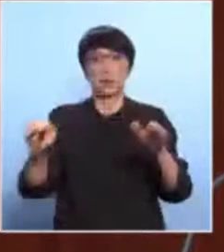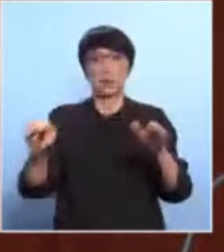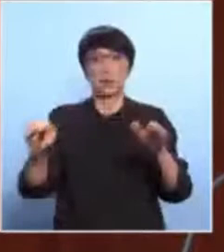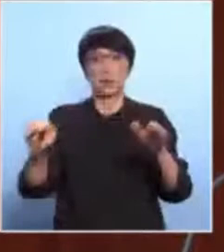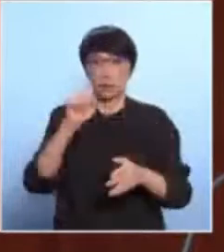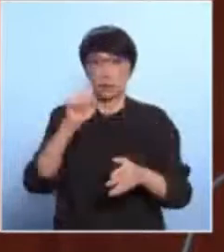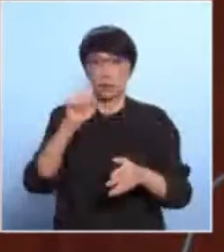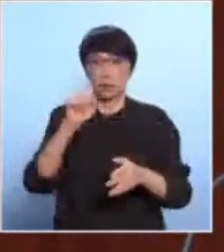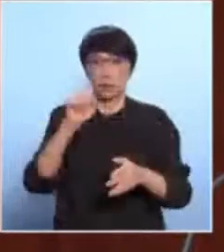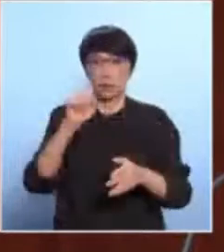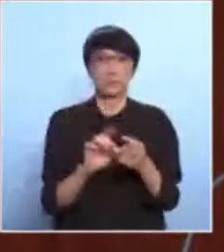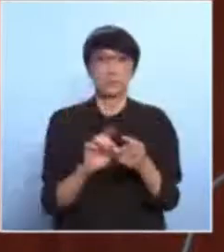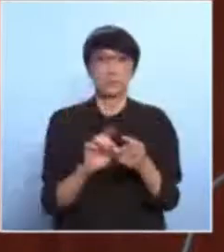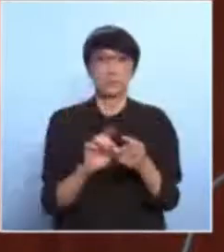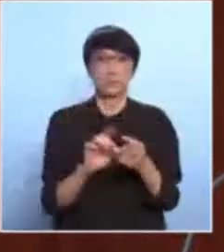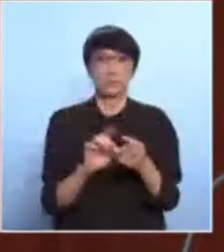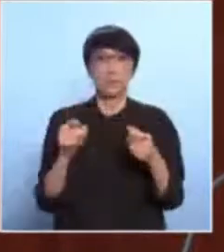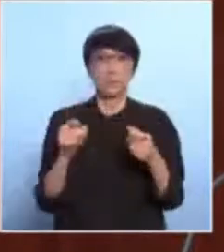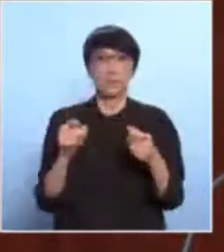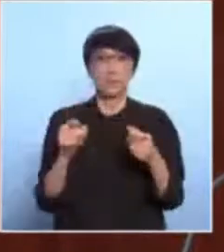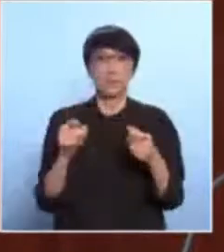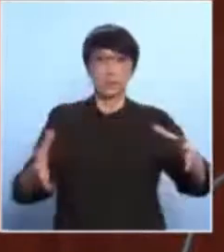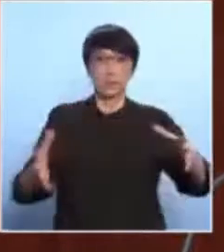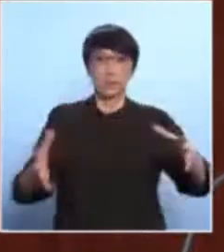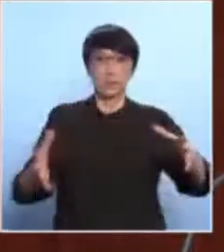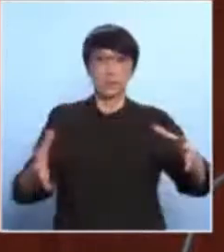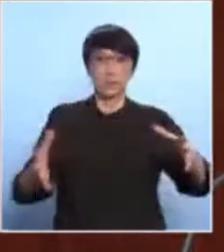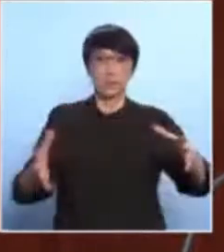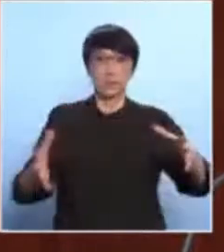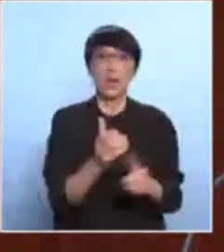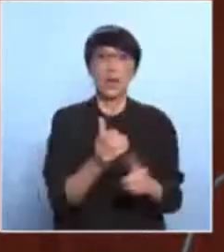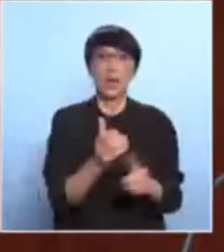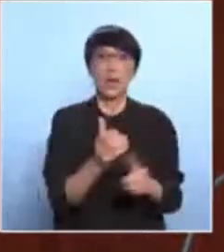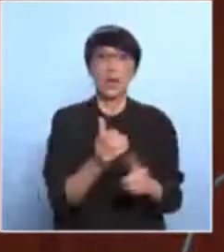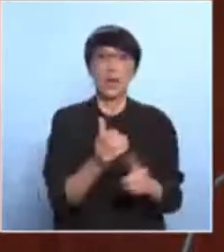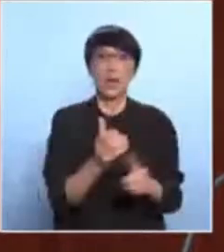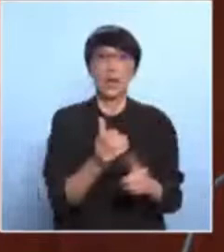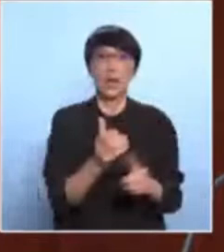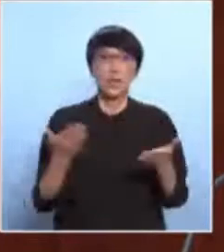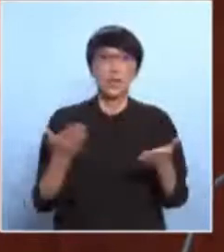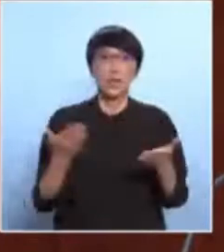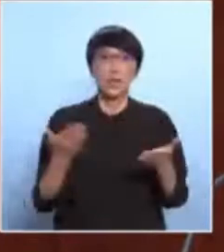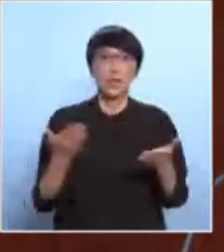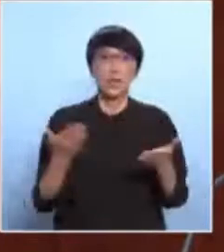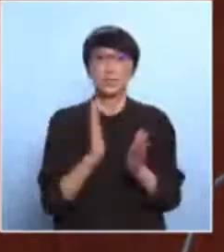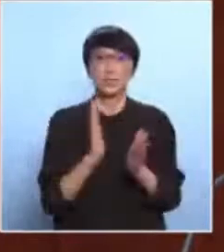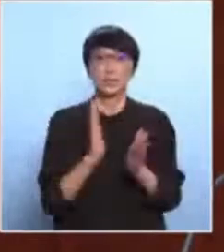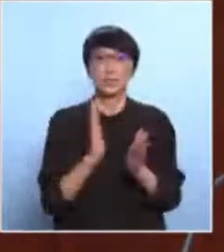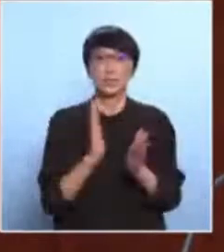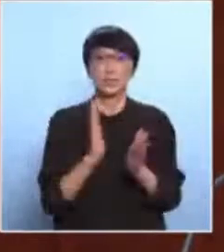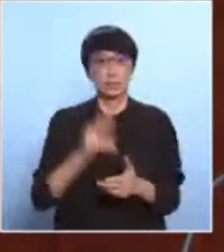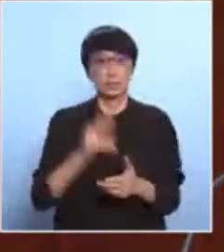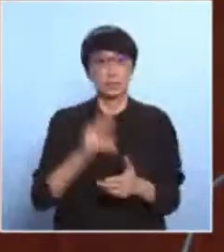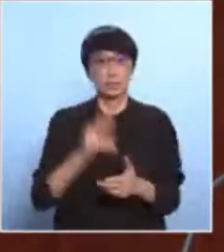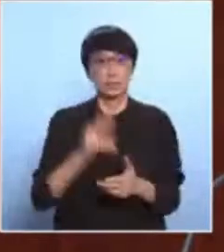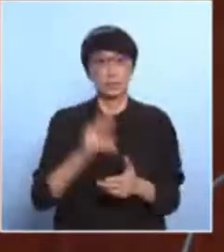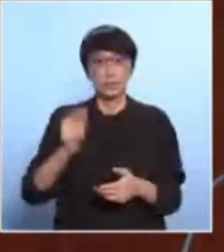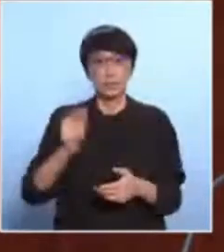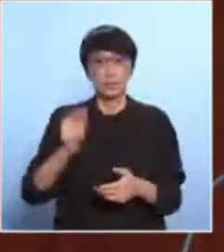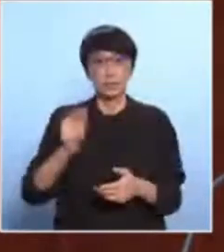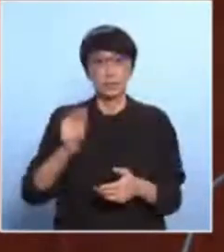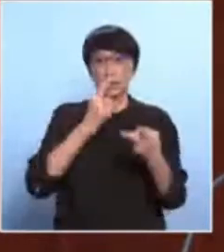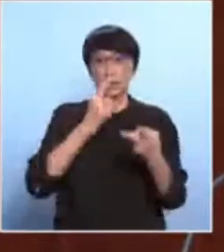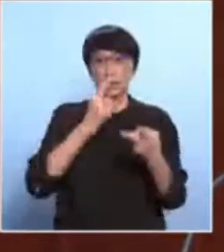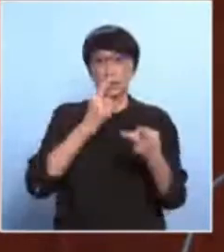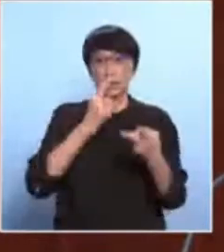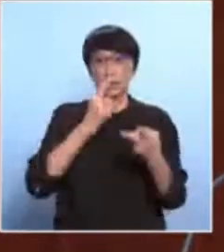for standardization of land premium. We will, within this year, regularize the standard rates arrangement for the